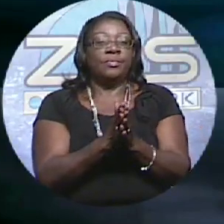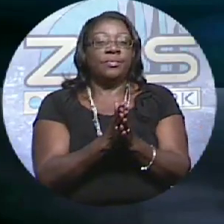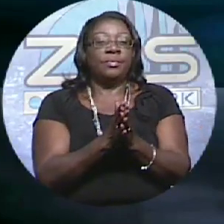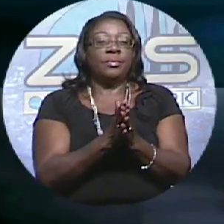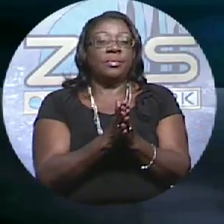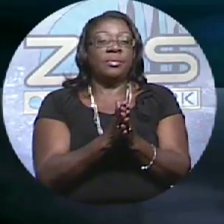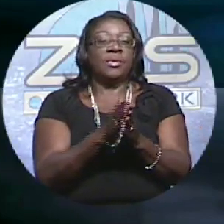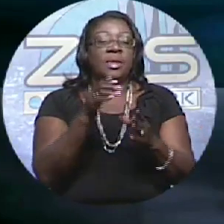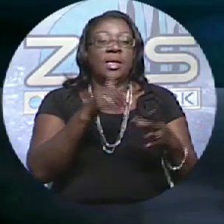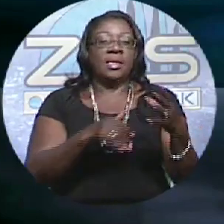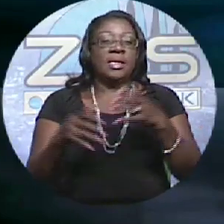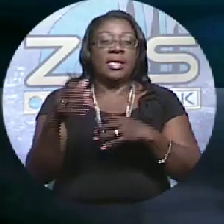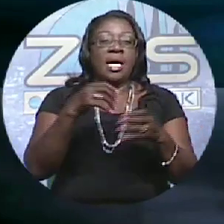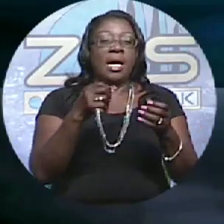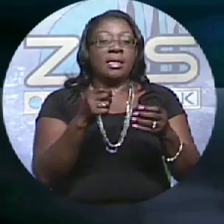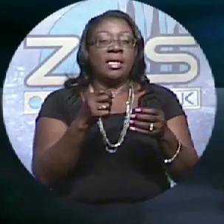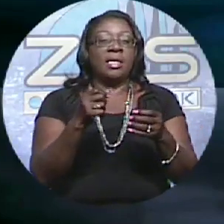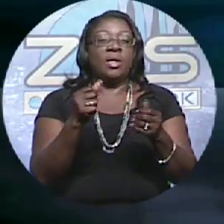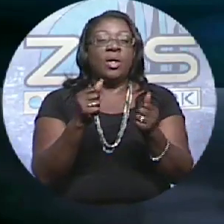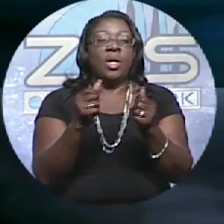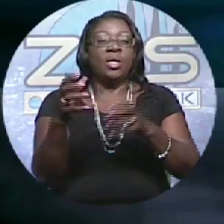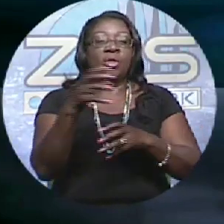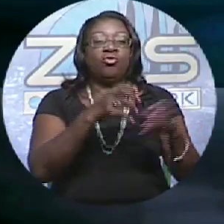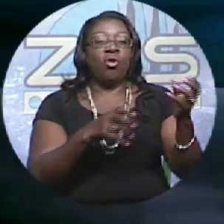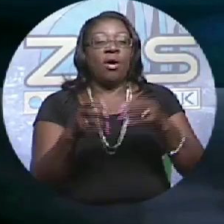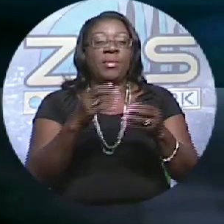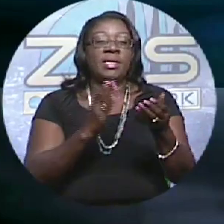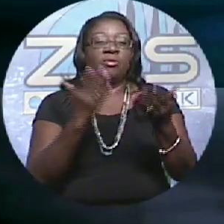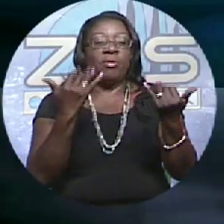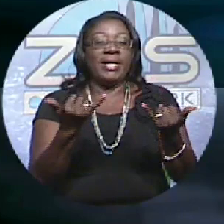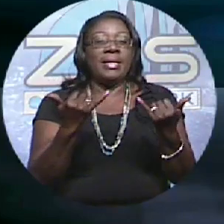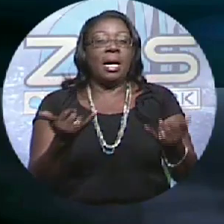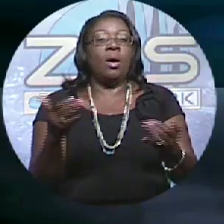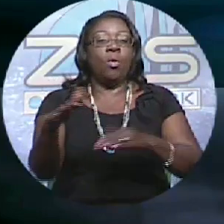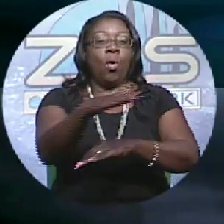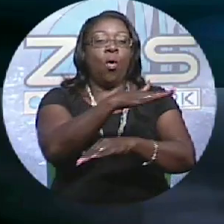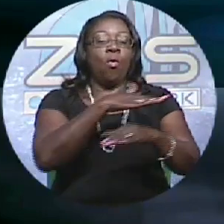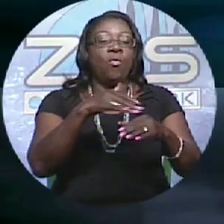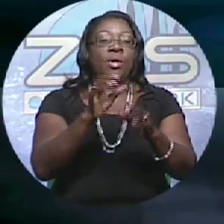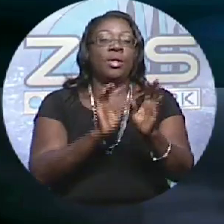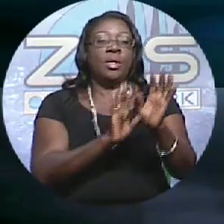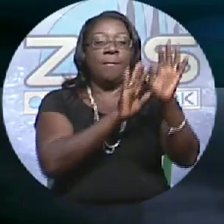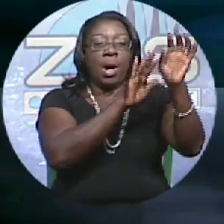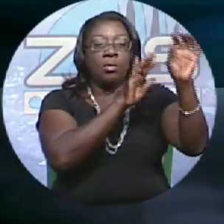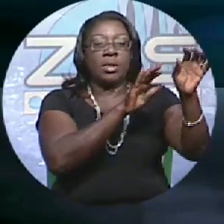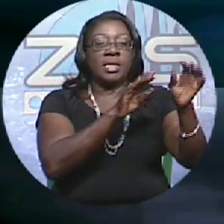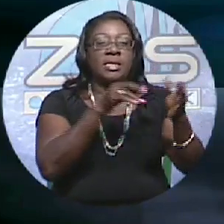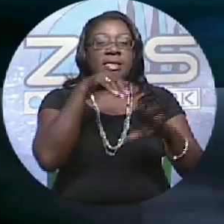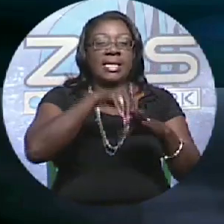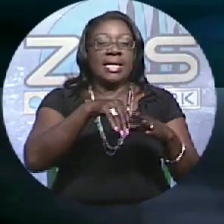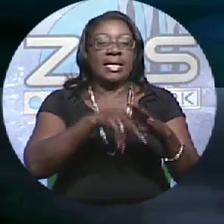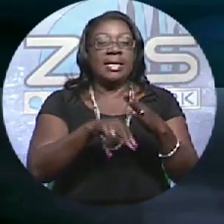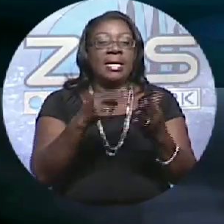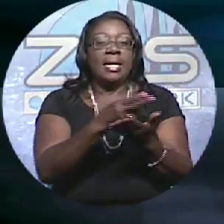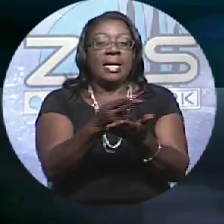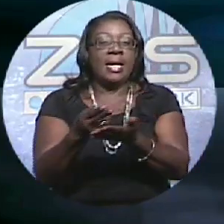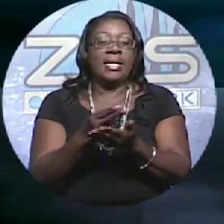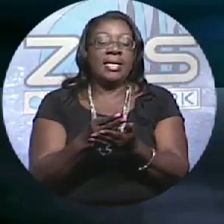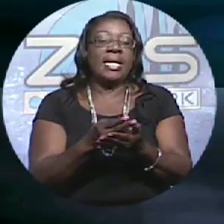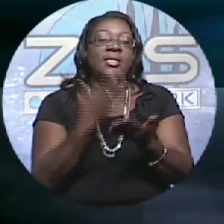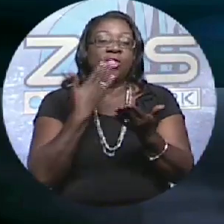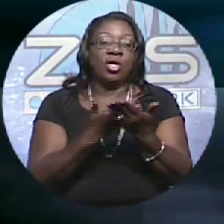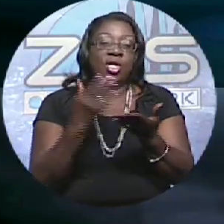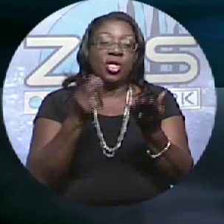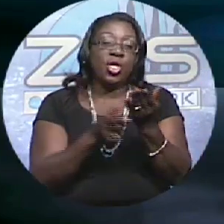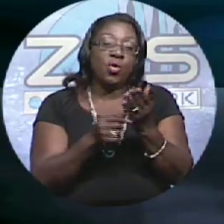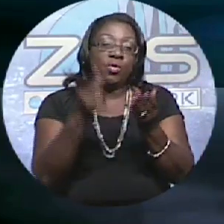It's interacting with the mountain ranges across there, and some of those peaks as high as 10,000 feet, which spells good news for us. Also, it's